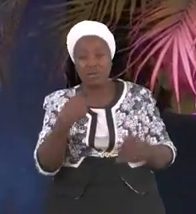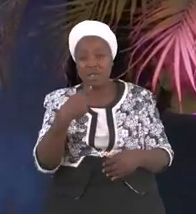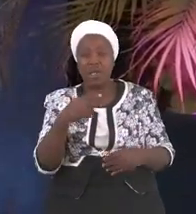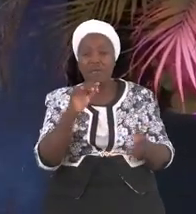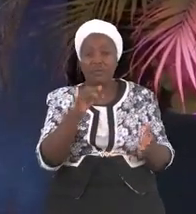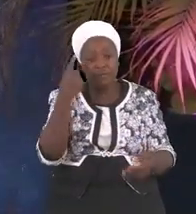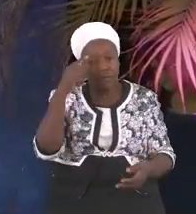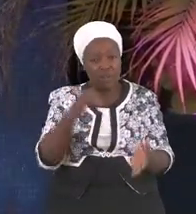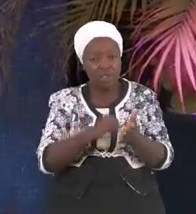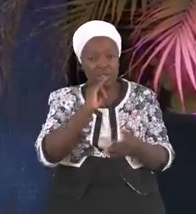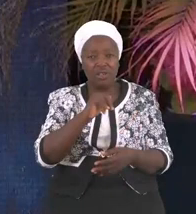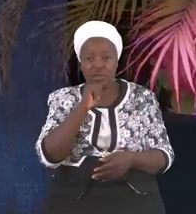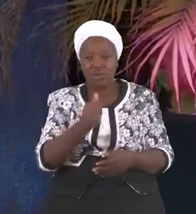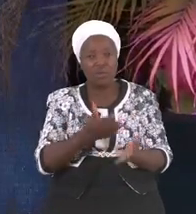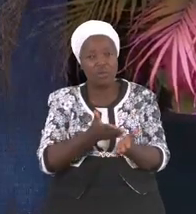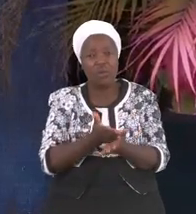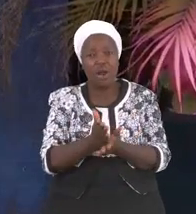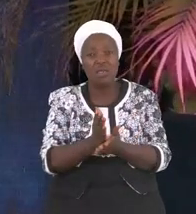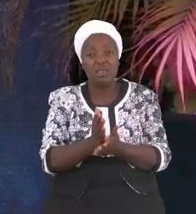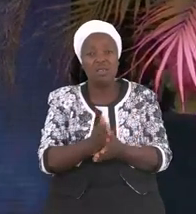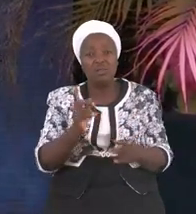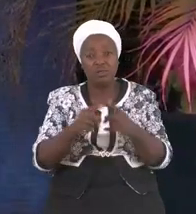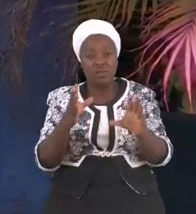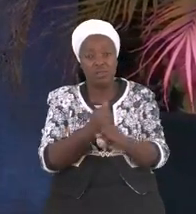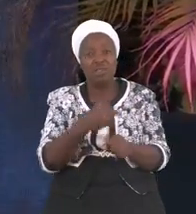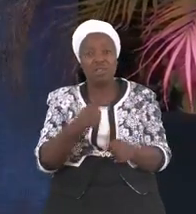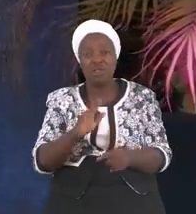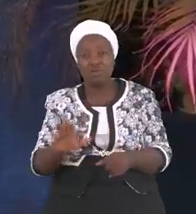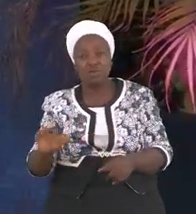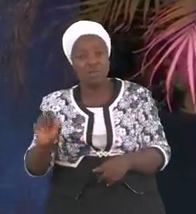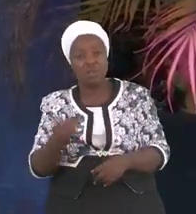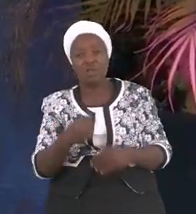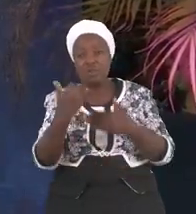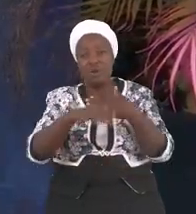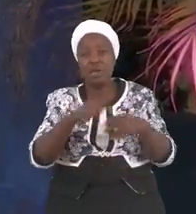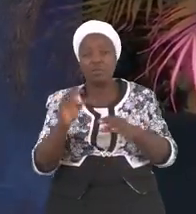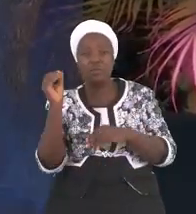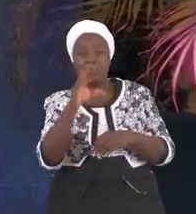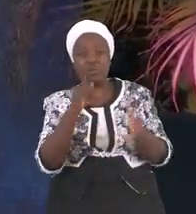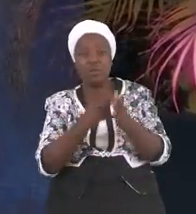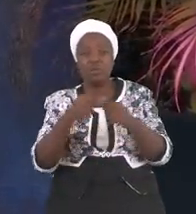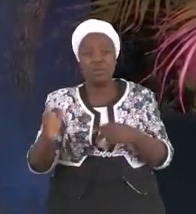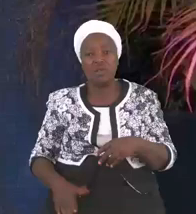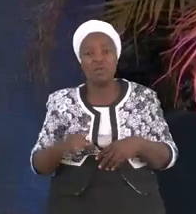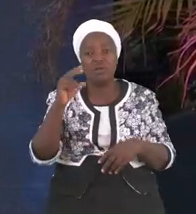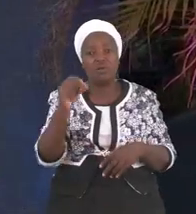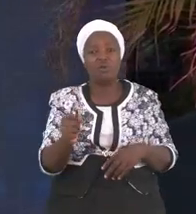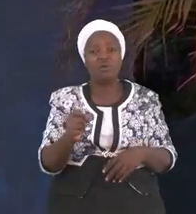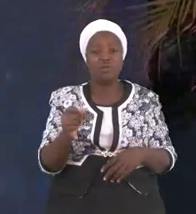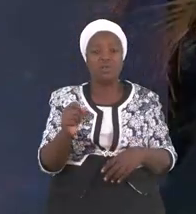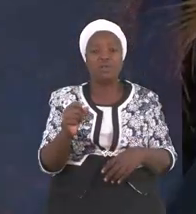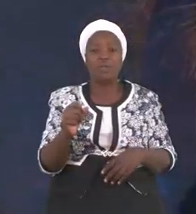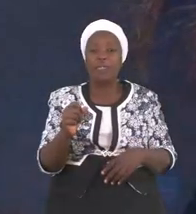not meet to take the children's bread and to cast it unto the dogs. Look at verse